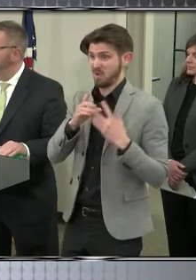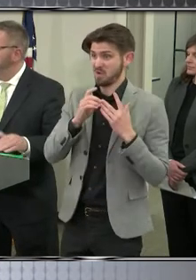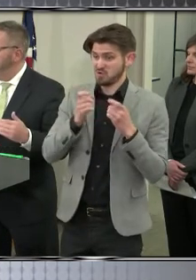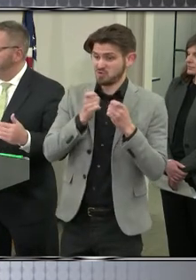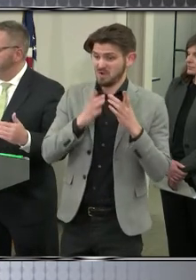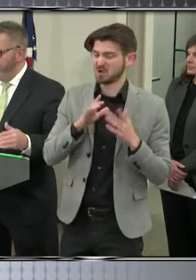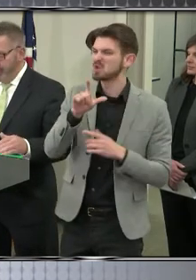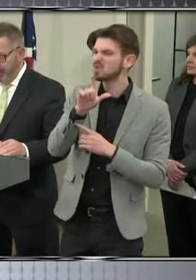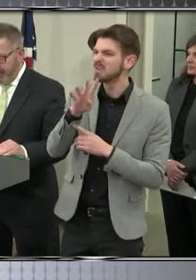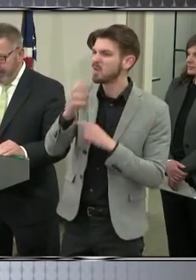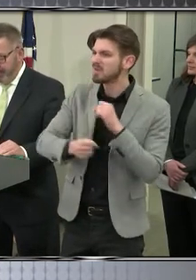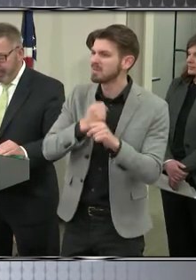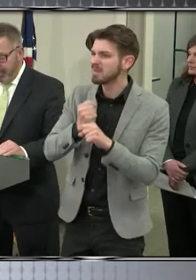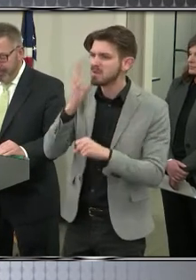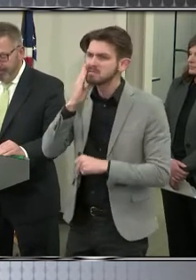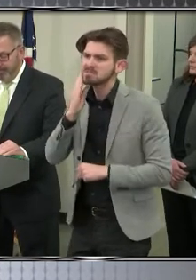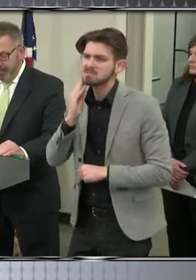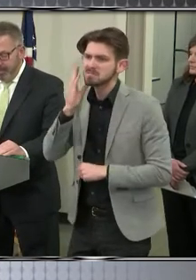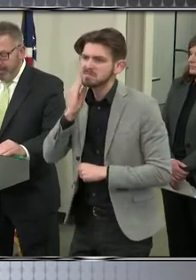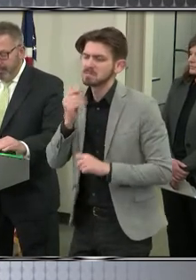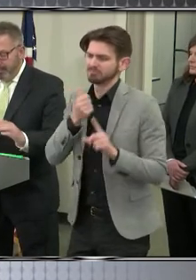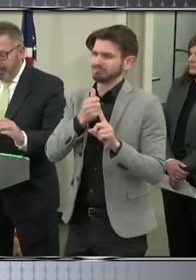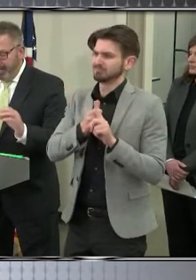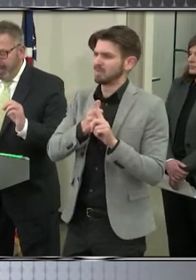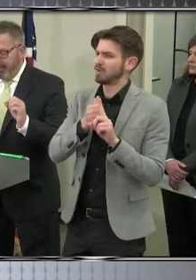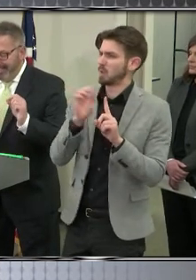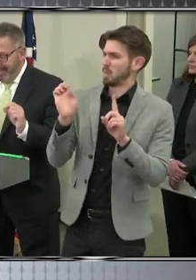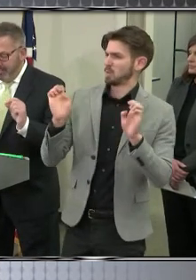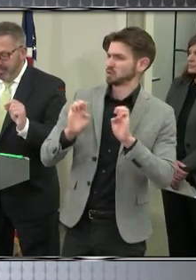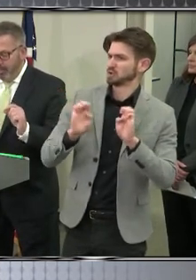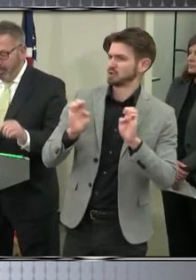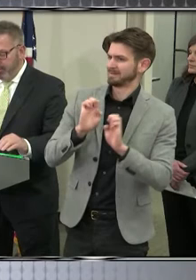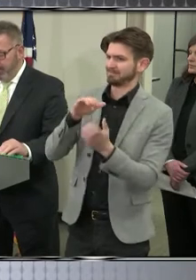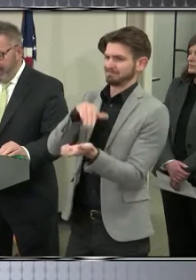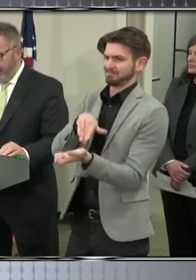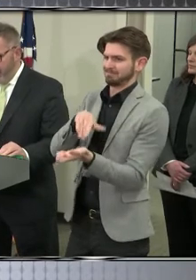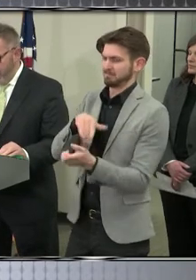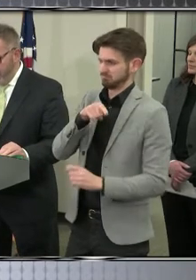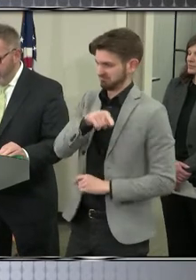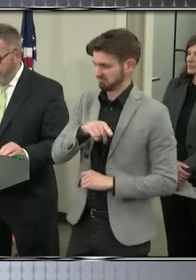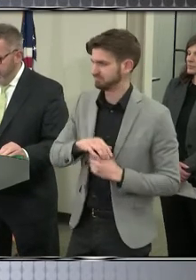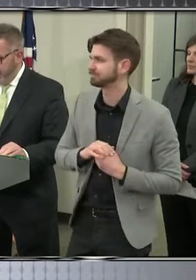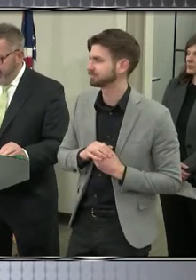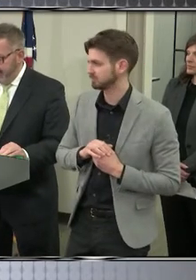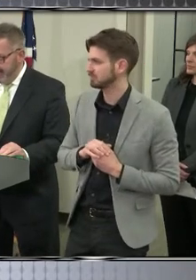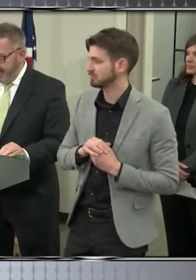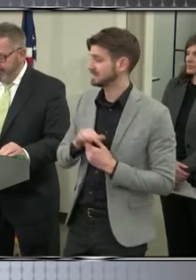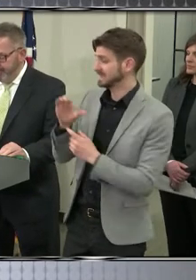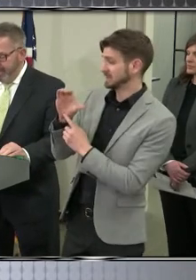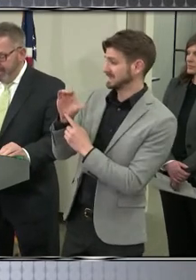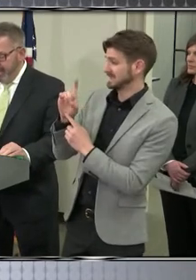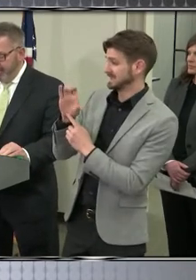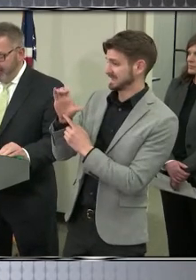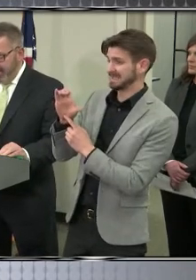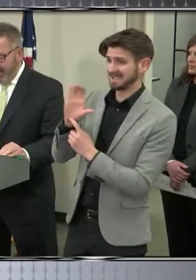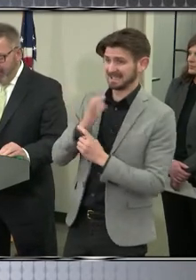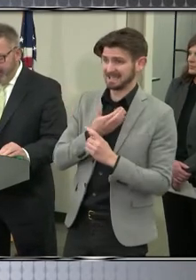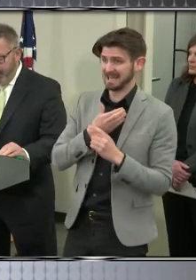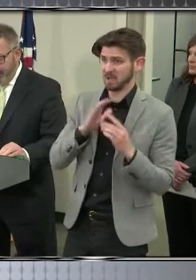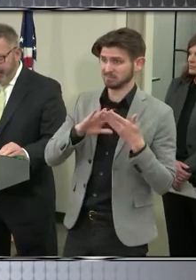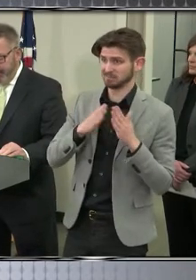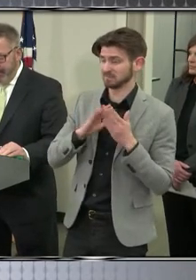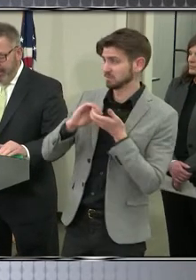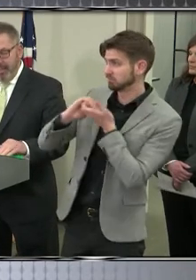experience as an emergency physician. Public Health is in close collaboration with the CDC and the State